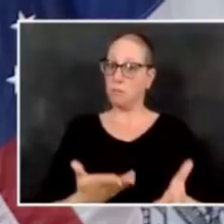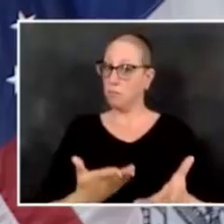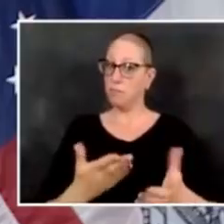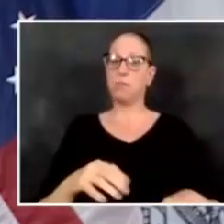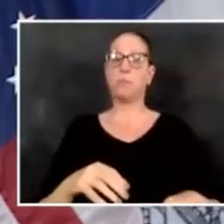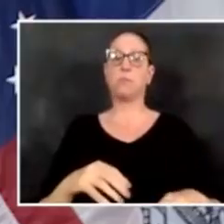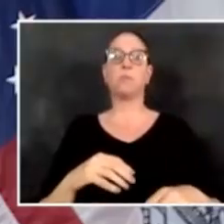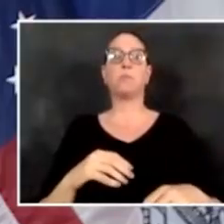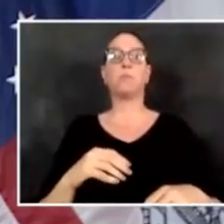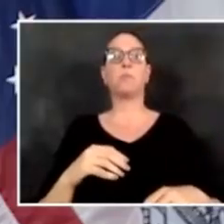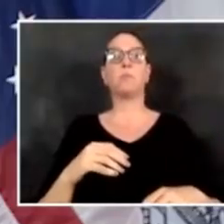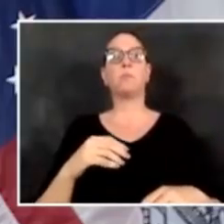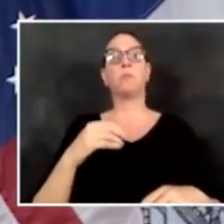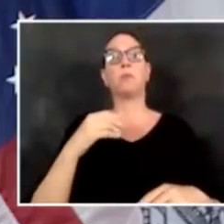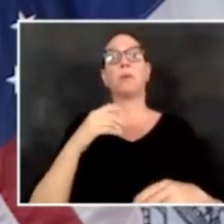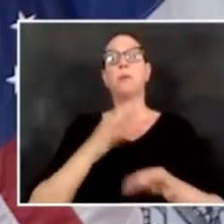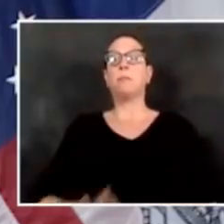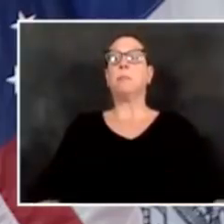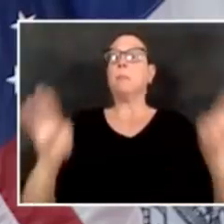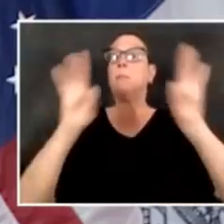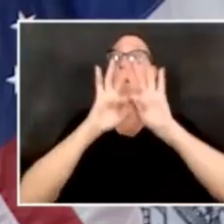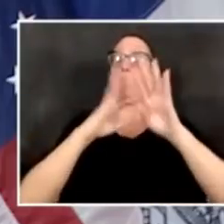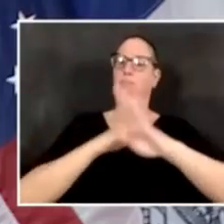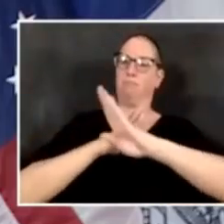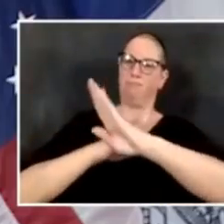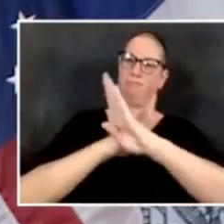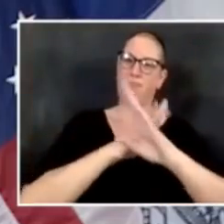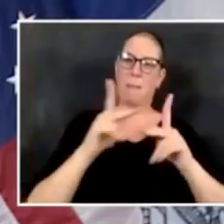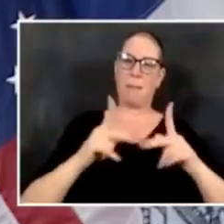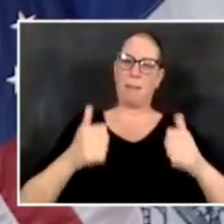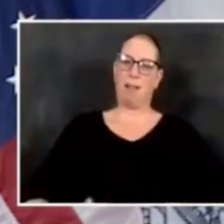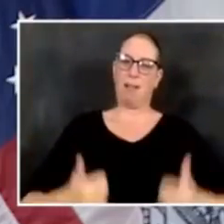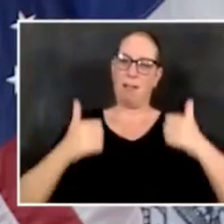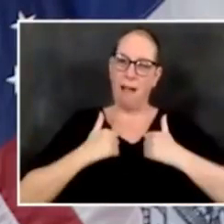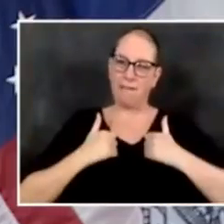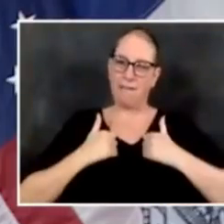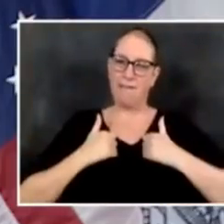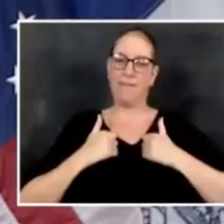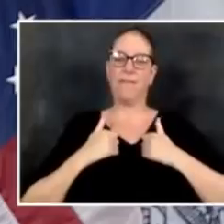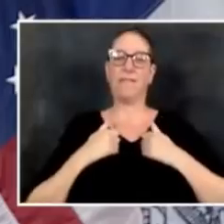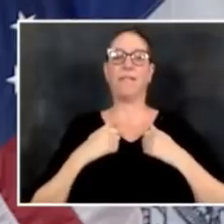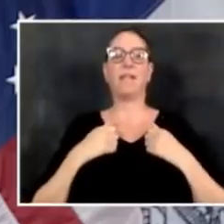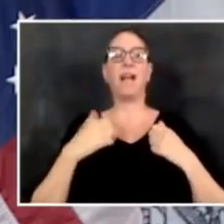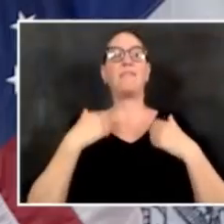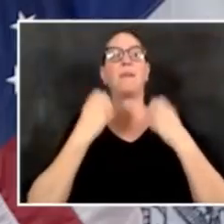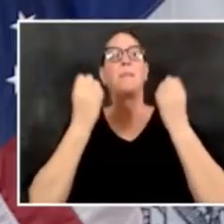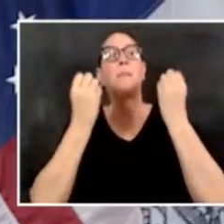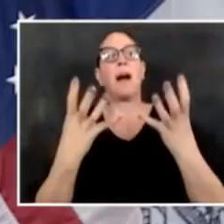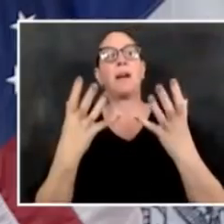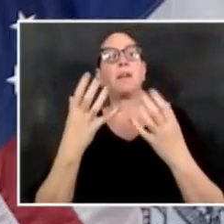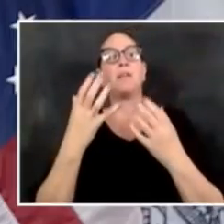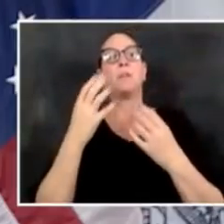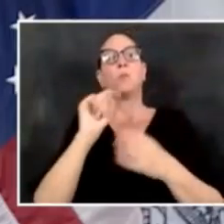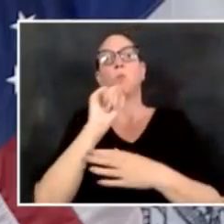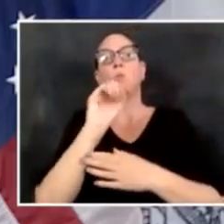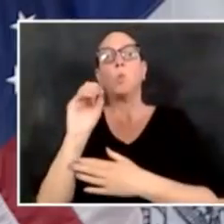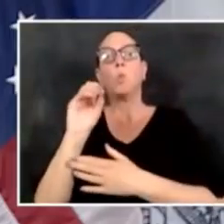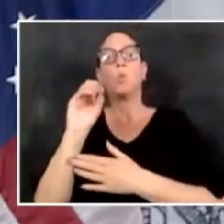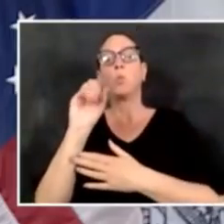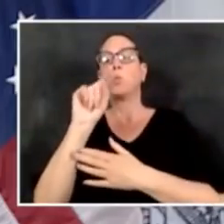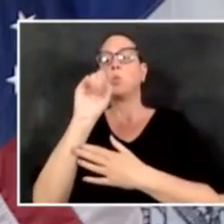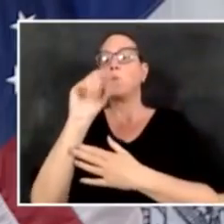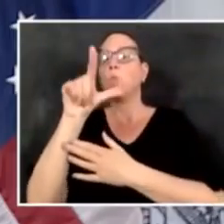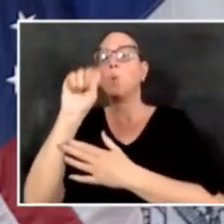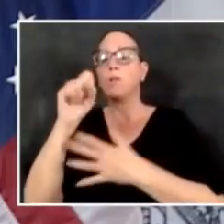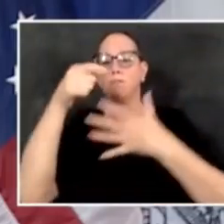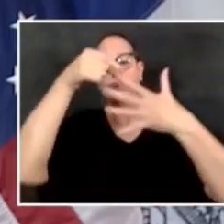If they are, use all the other tools you have to get your point across, but avoid anything that might